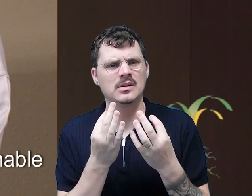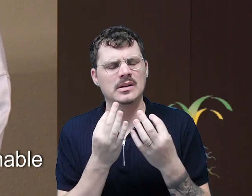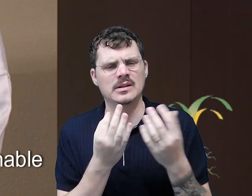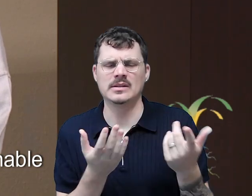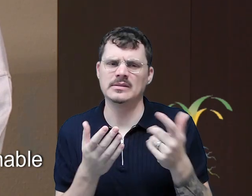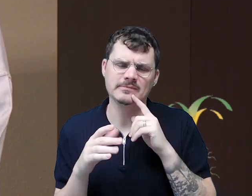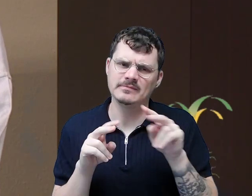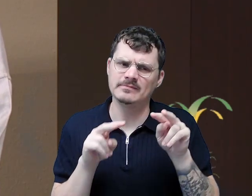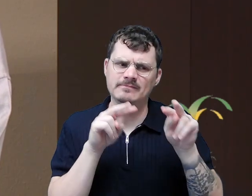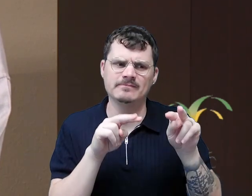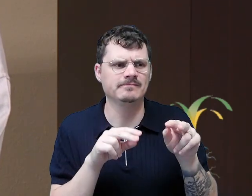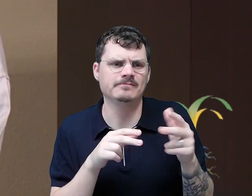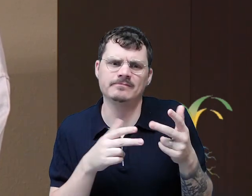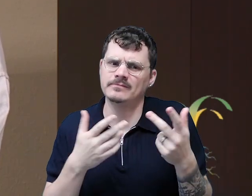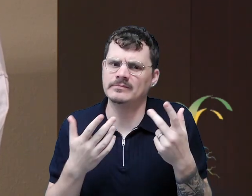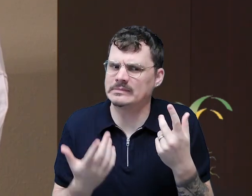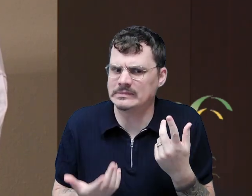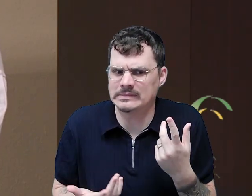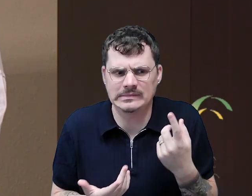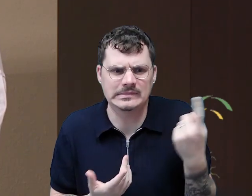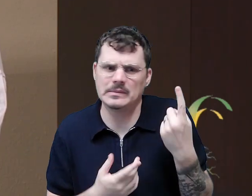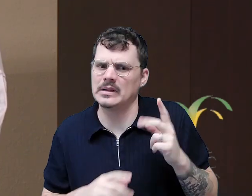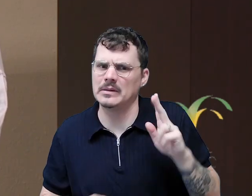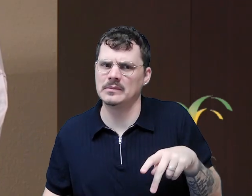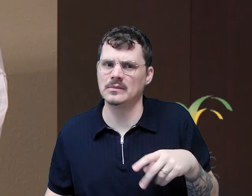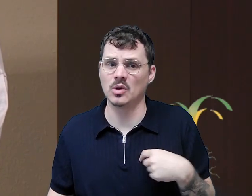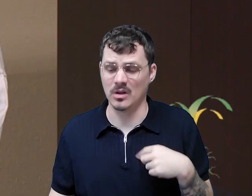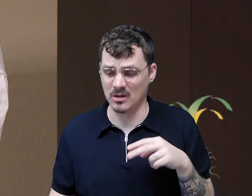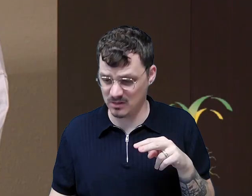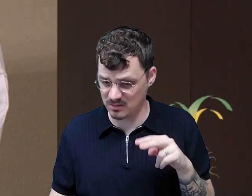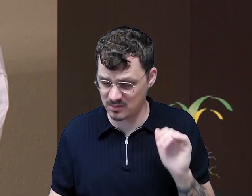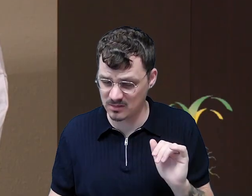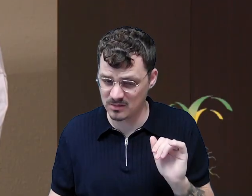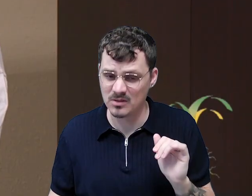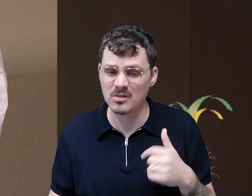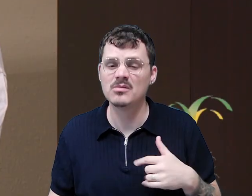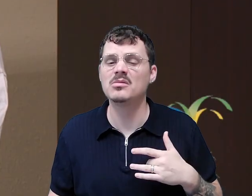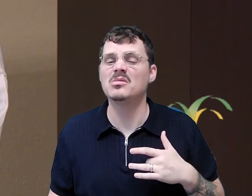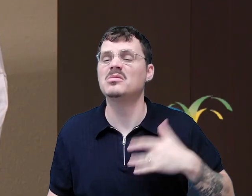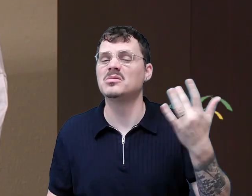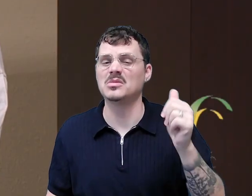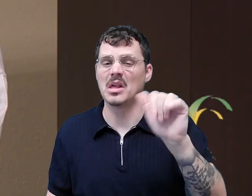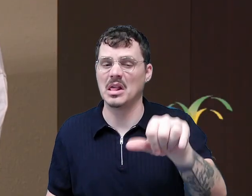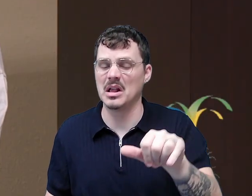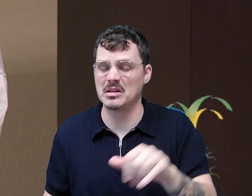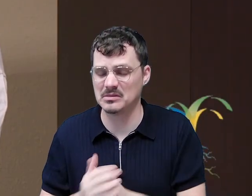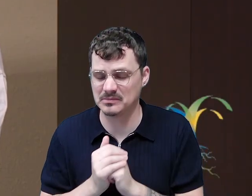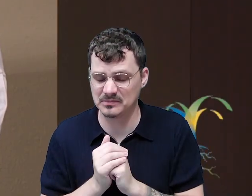is here under questionable circumstances. Oh my, what's that about?